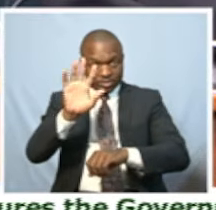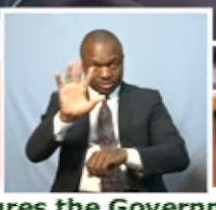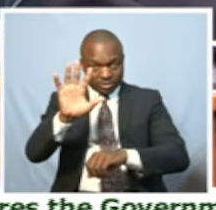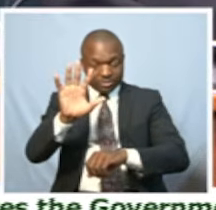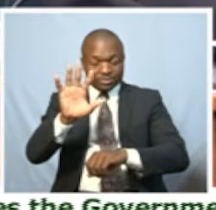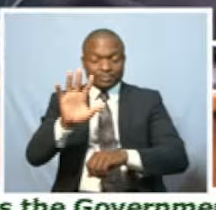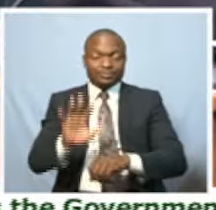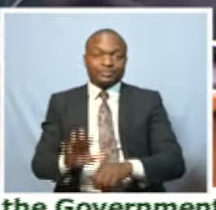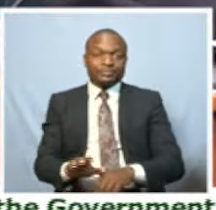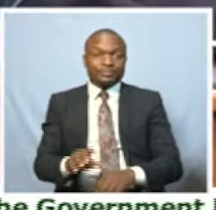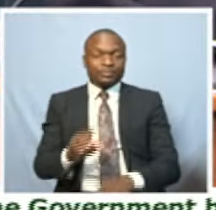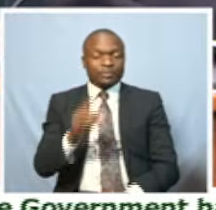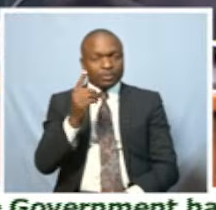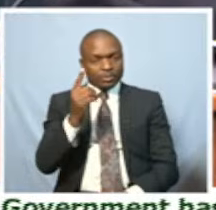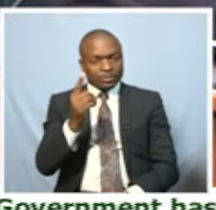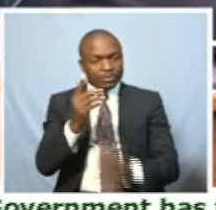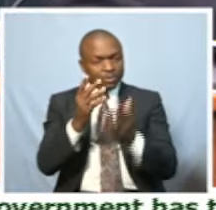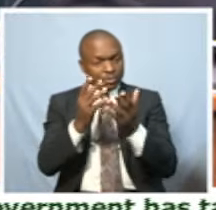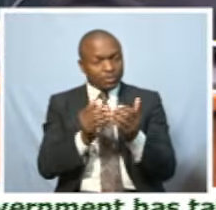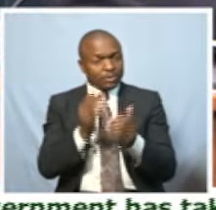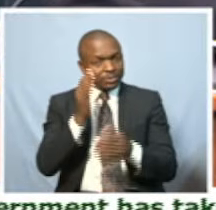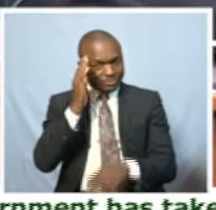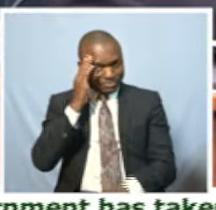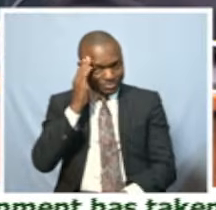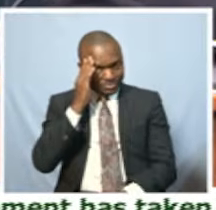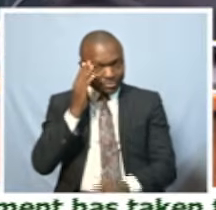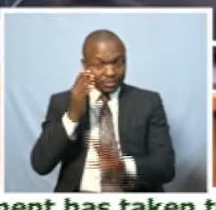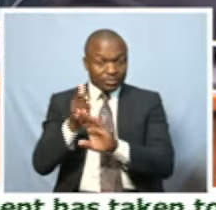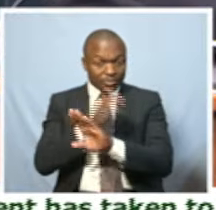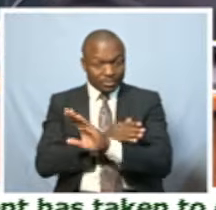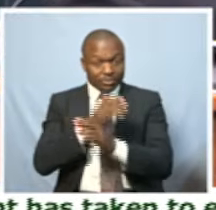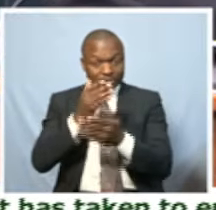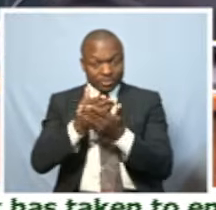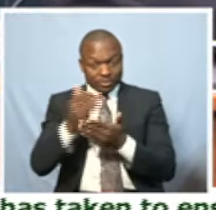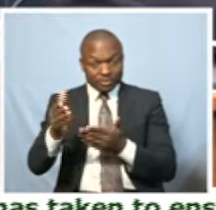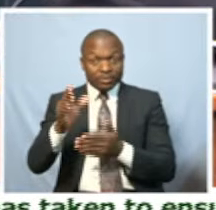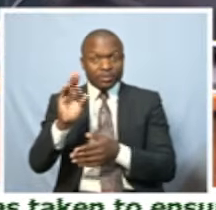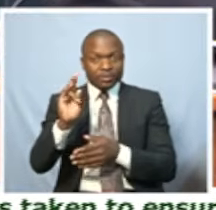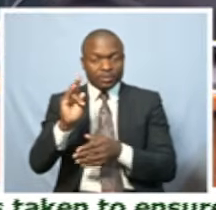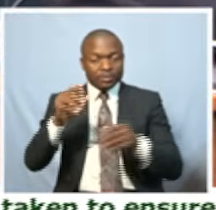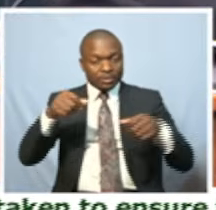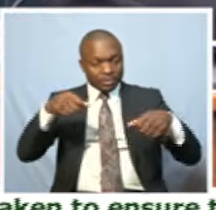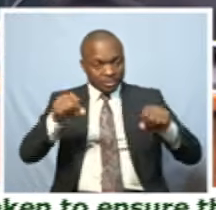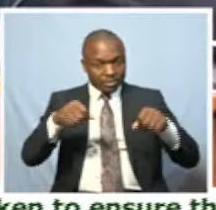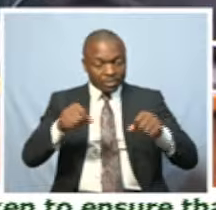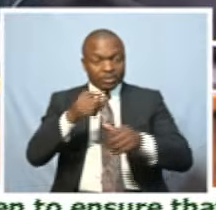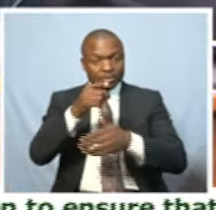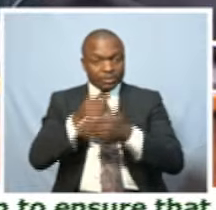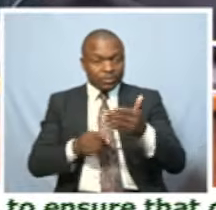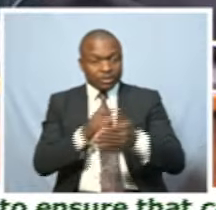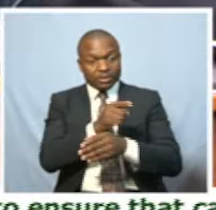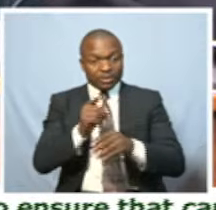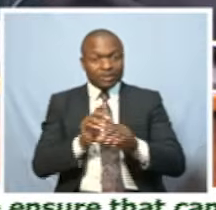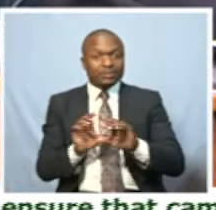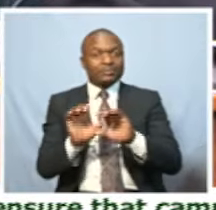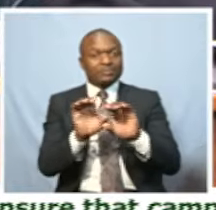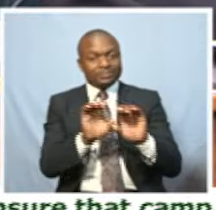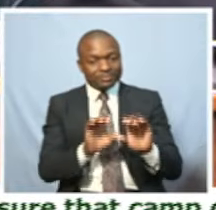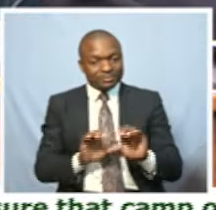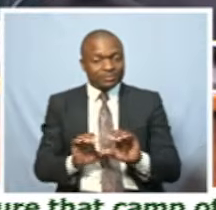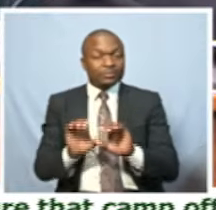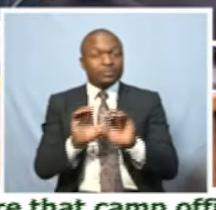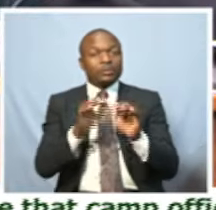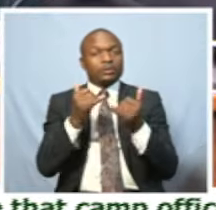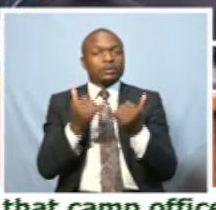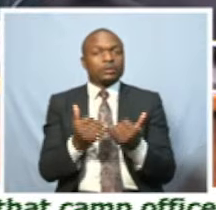2025. One would like to find out, before we bought these 17 motorbikes, what were they doing?